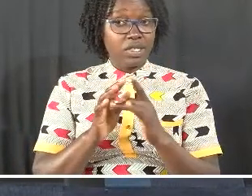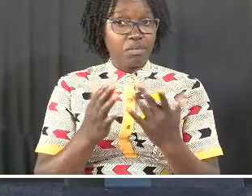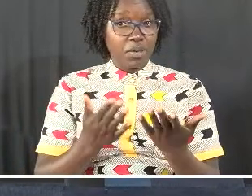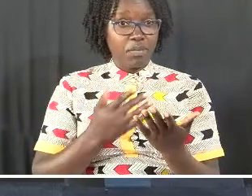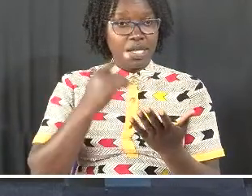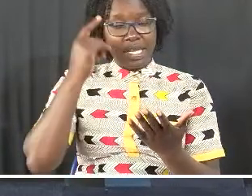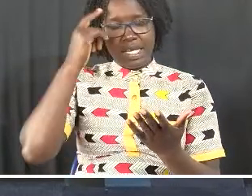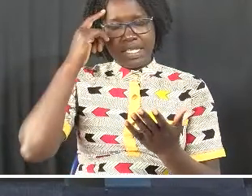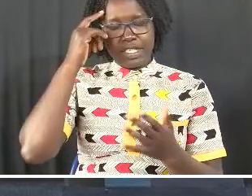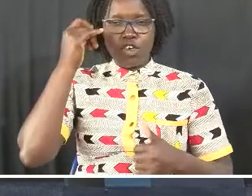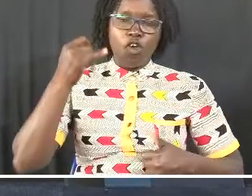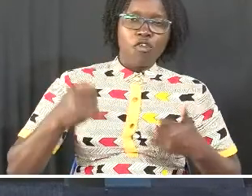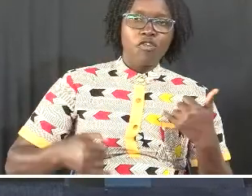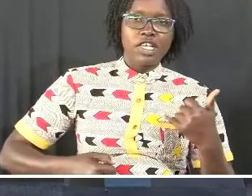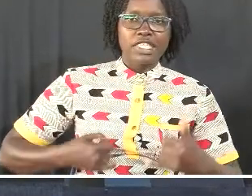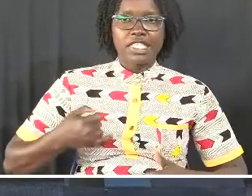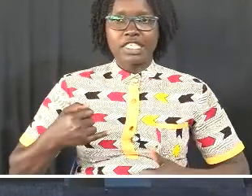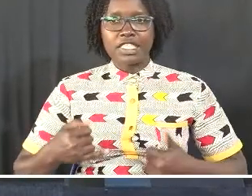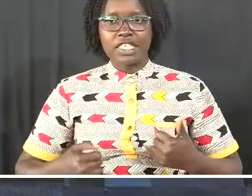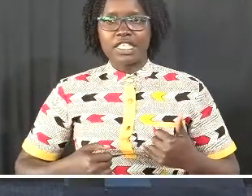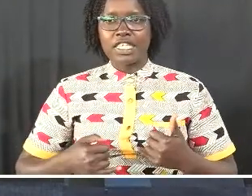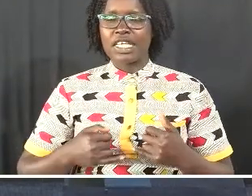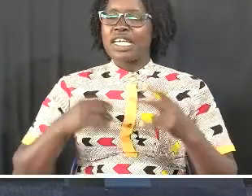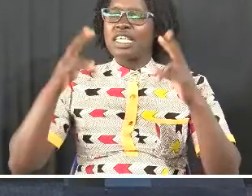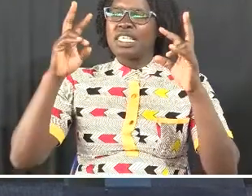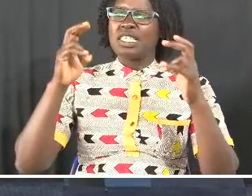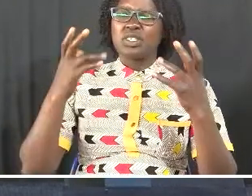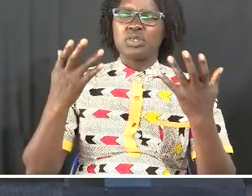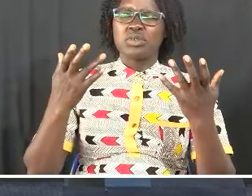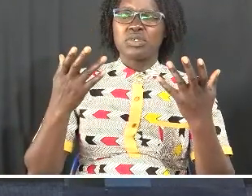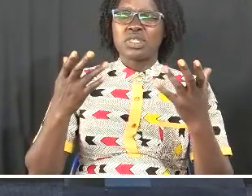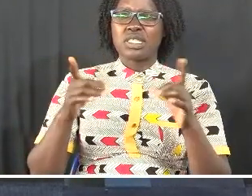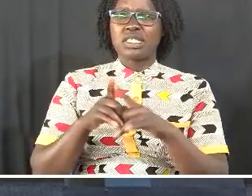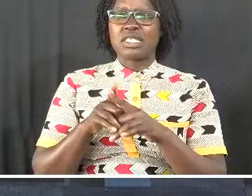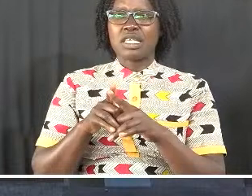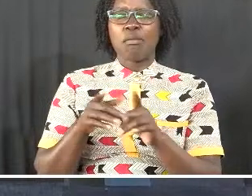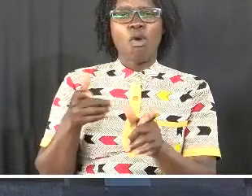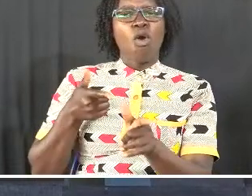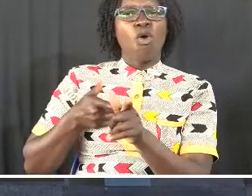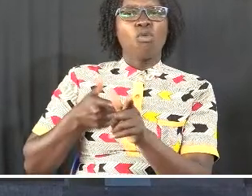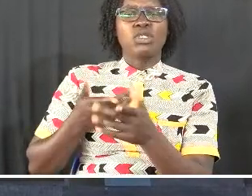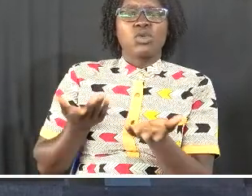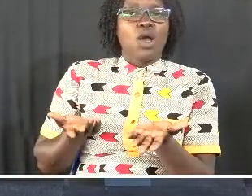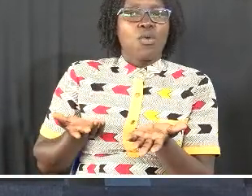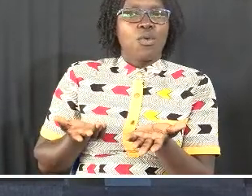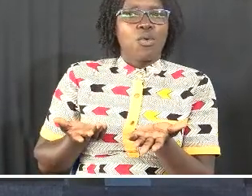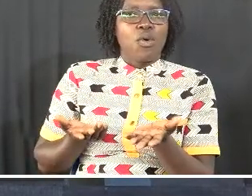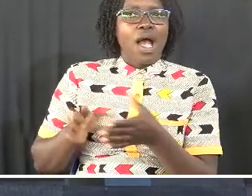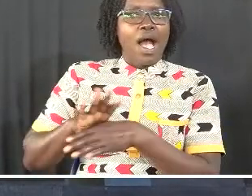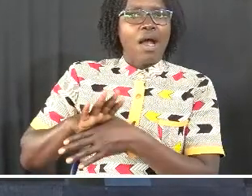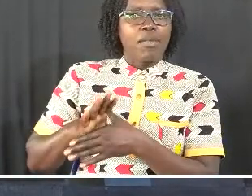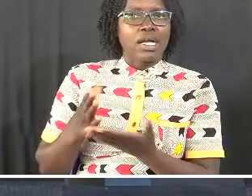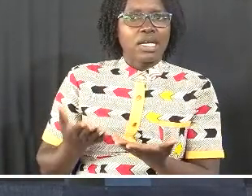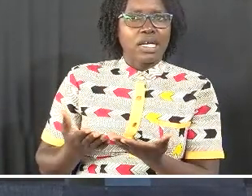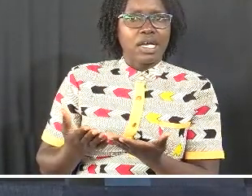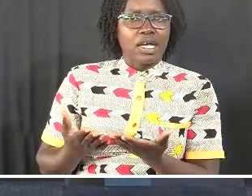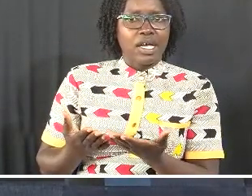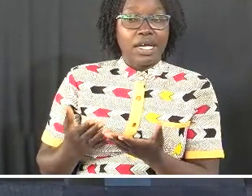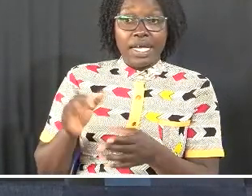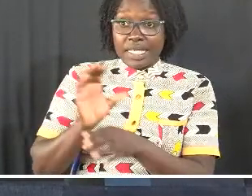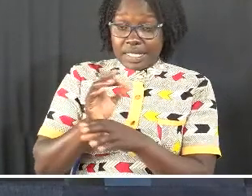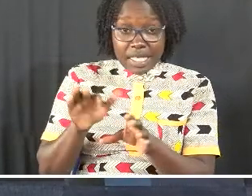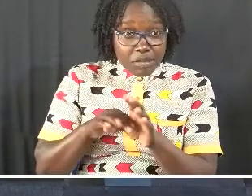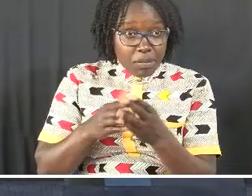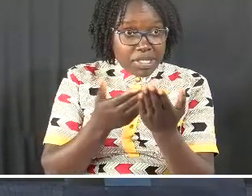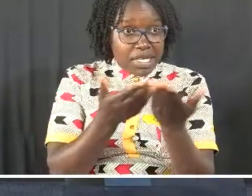of entertaining issues like homosexual practice among church members.